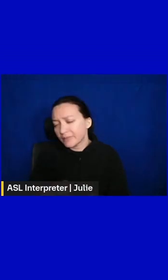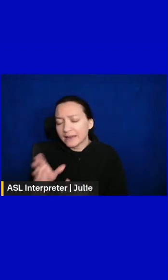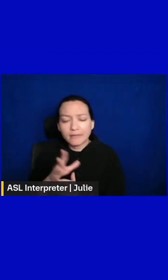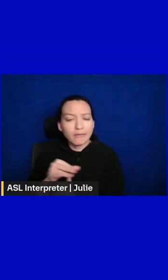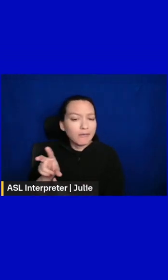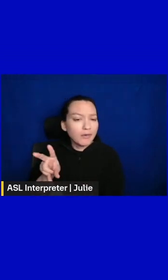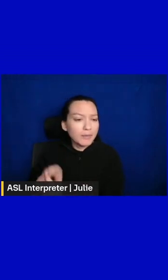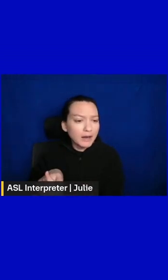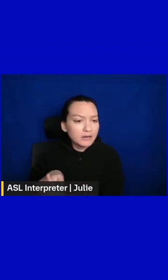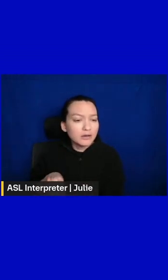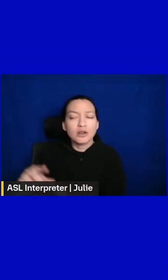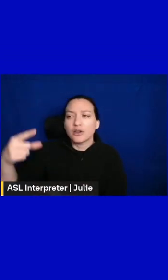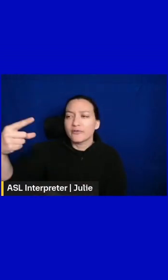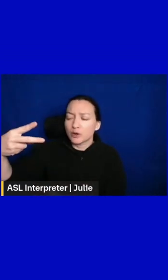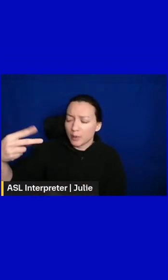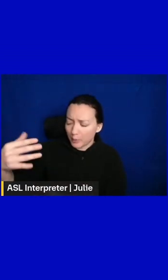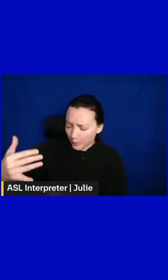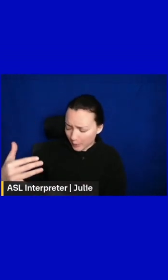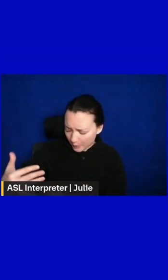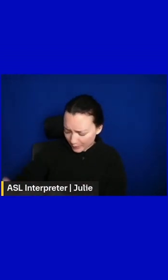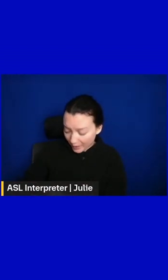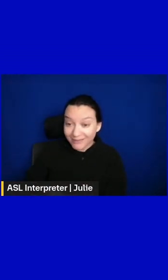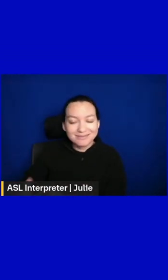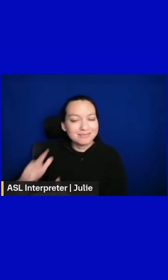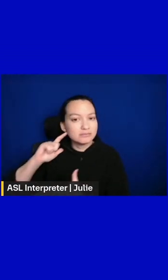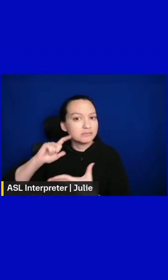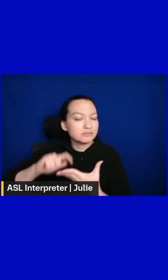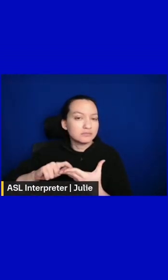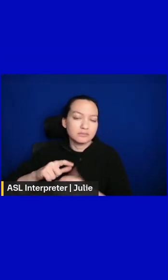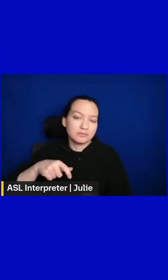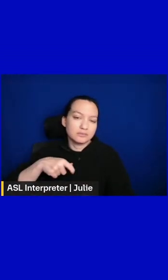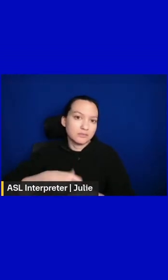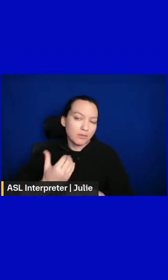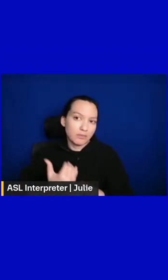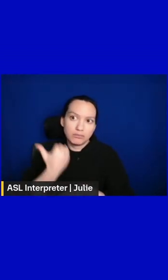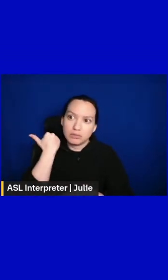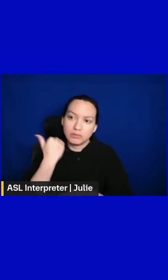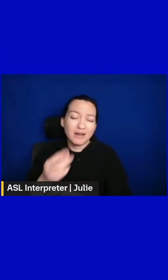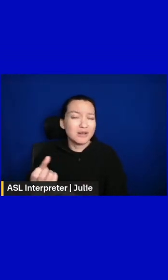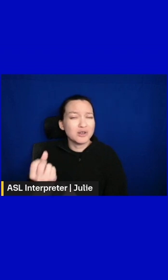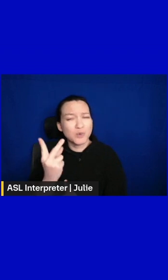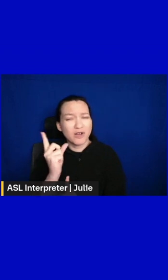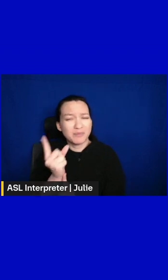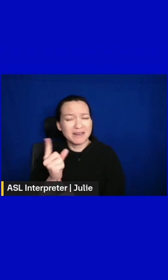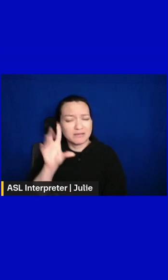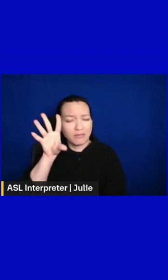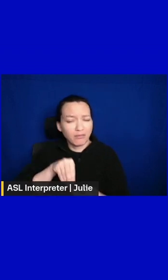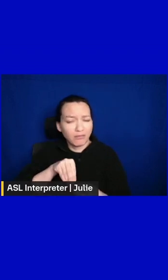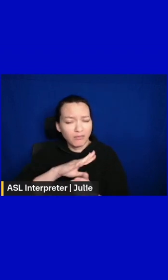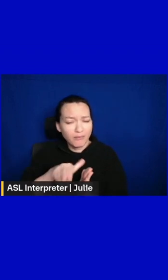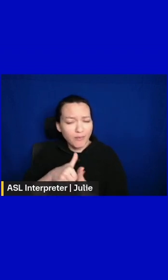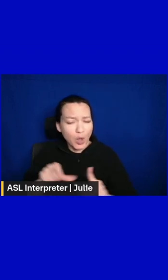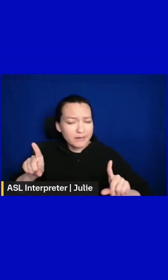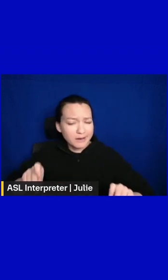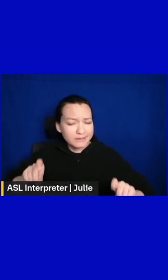up going sequentially, and we find that this can take a long time, up to 12 minutes for all my testing to go through.